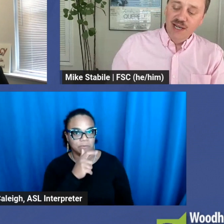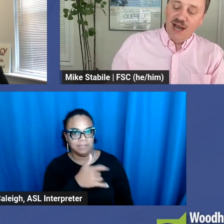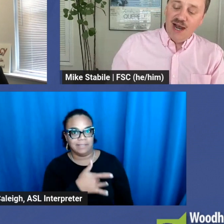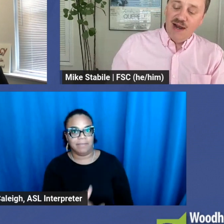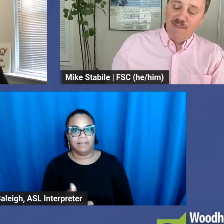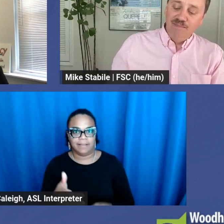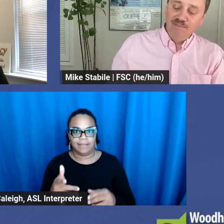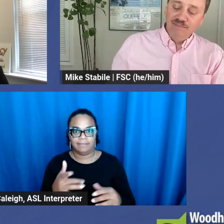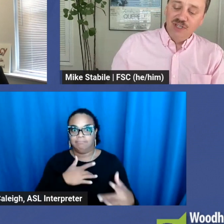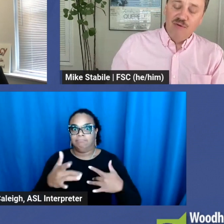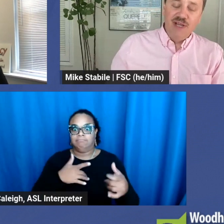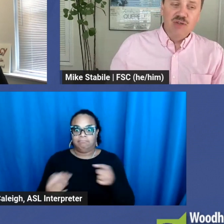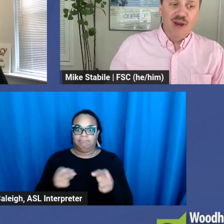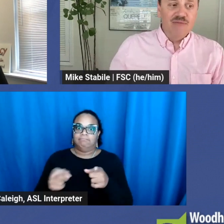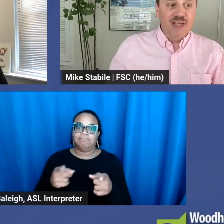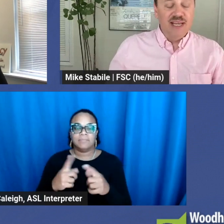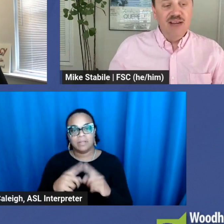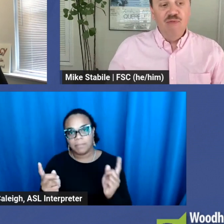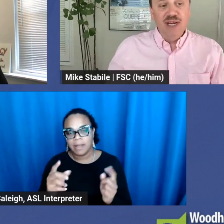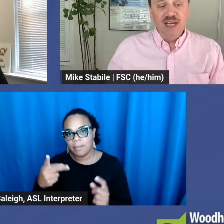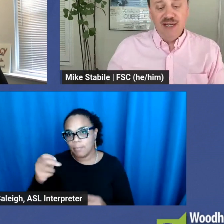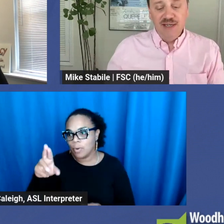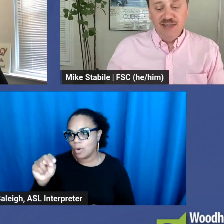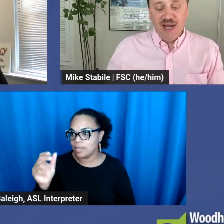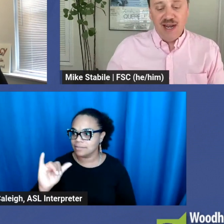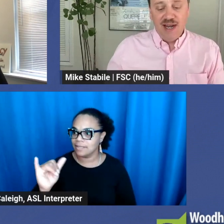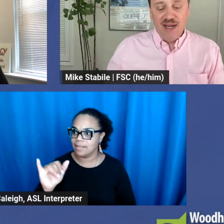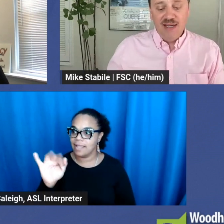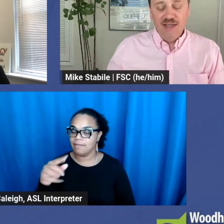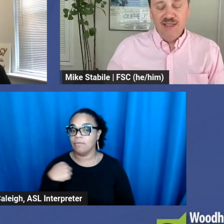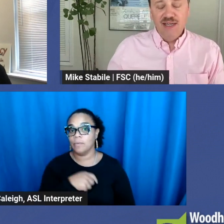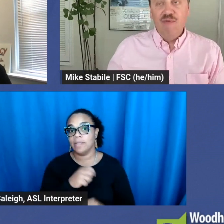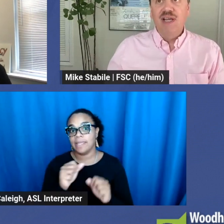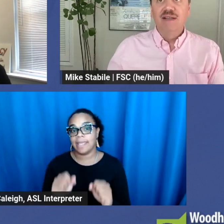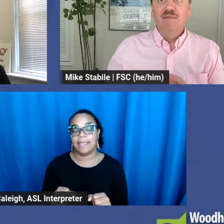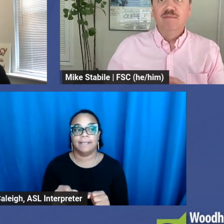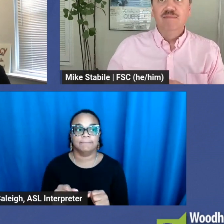porn, as a way of like, if we can